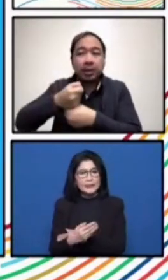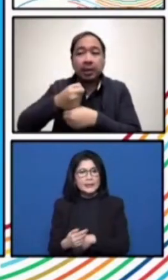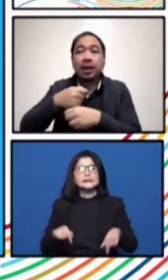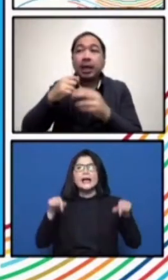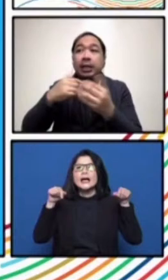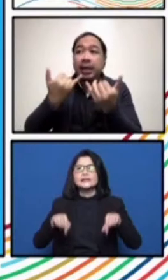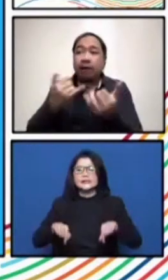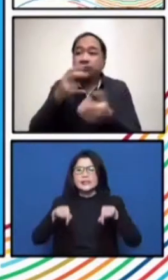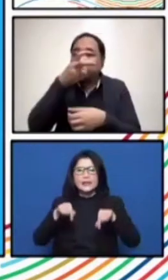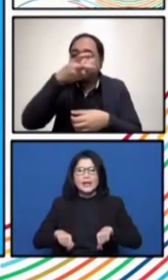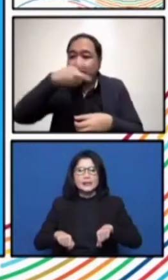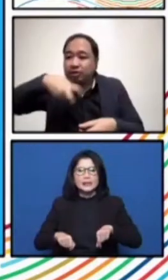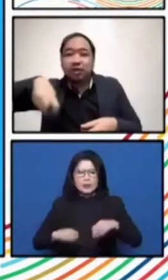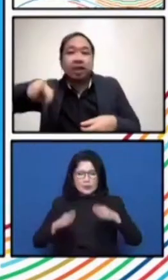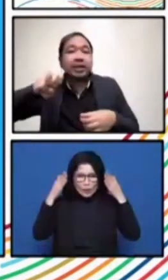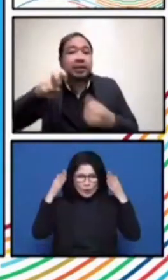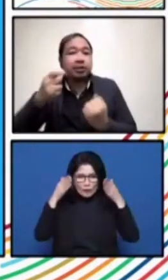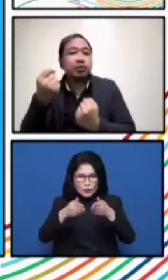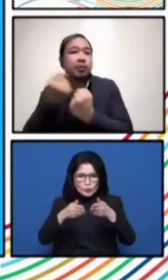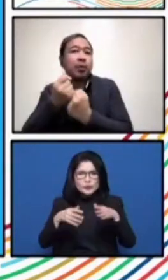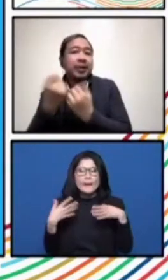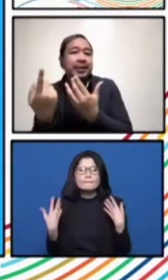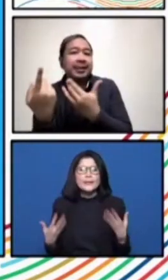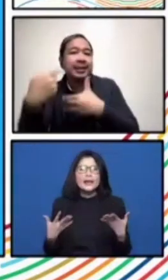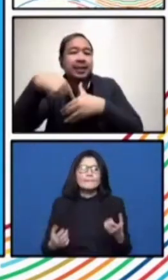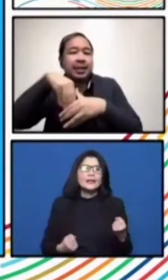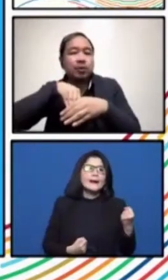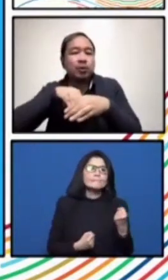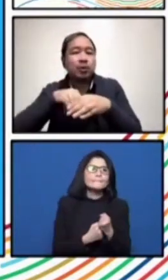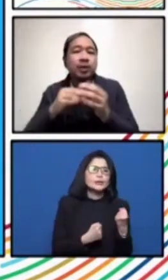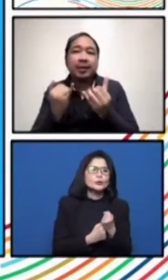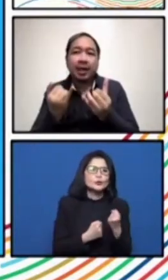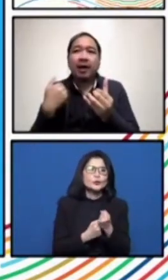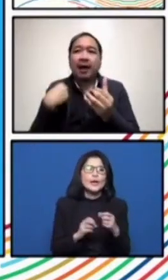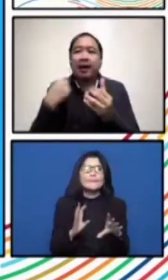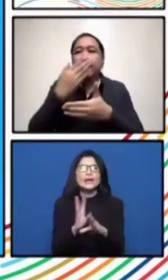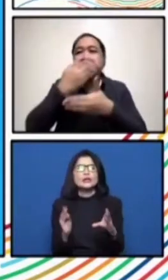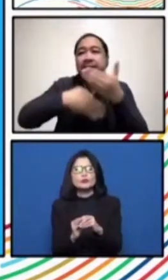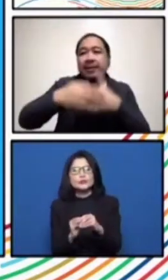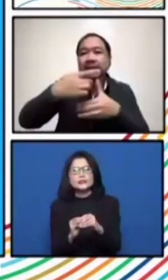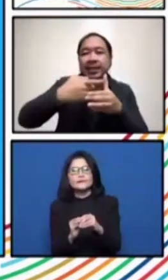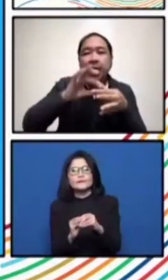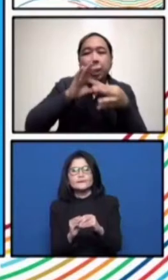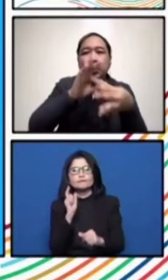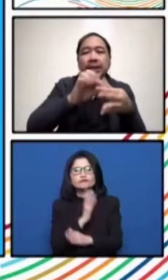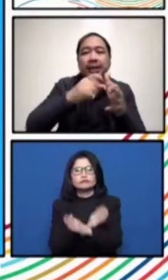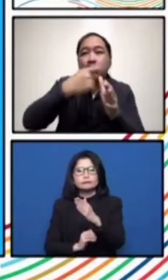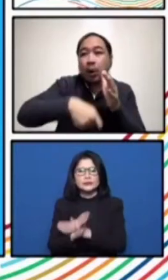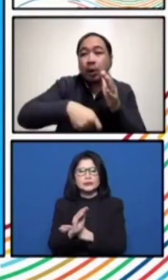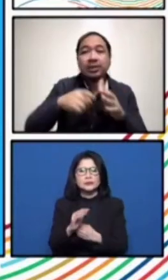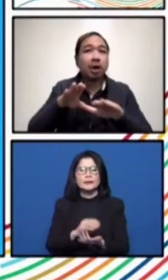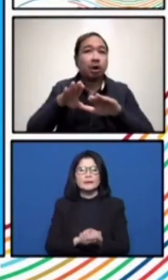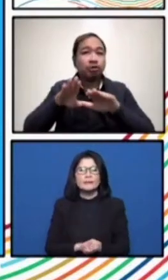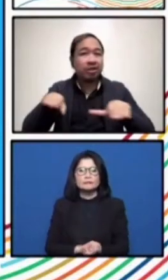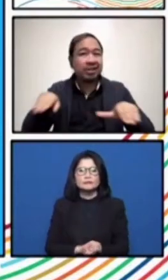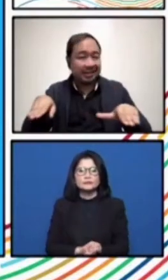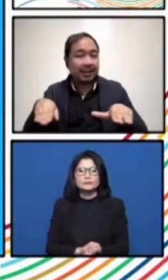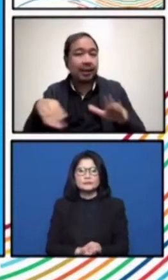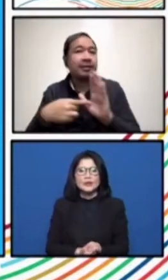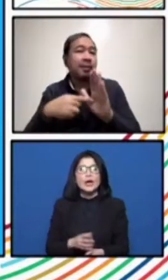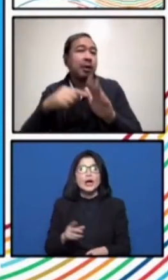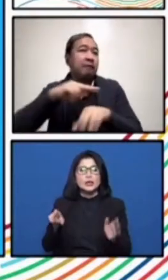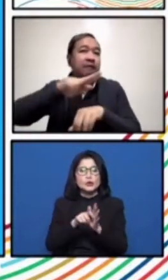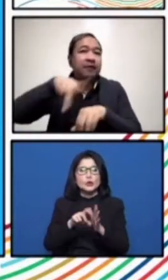has been innovating studies on on disability related costs for children or adult like in Philippine Indonesia or